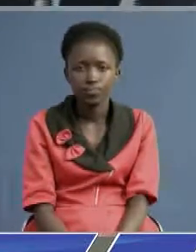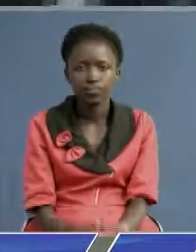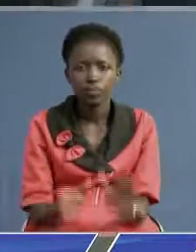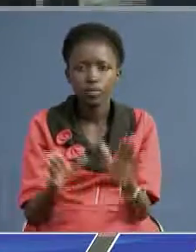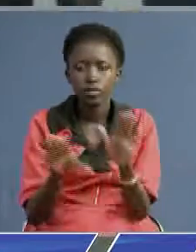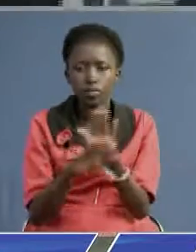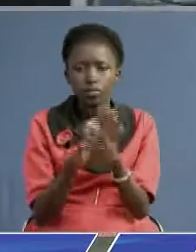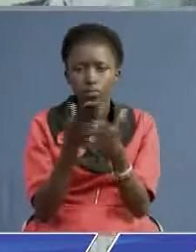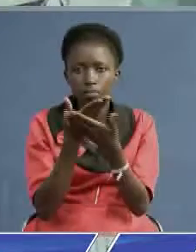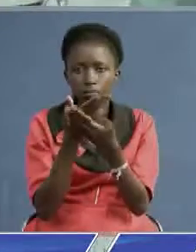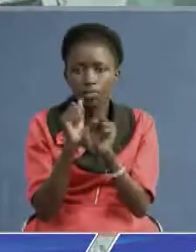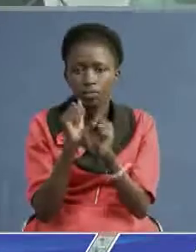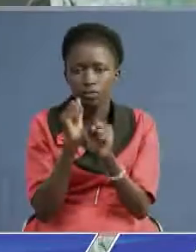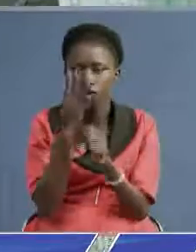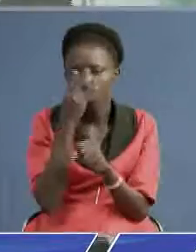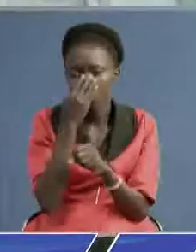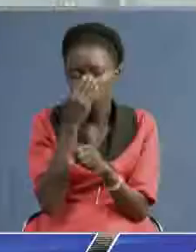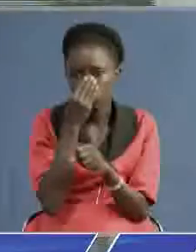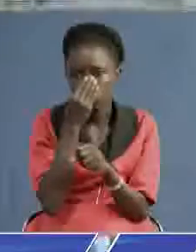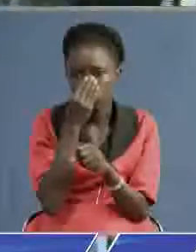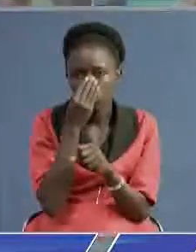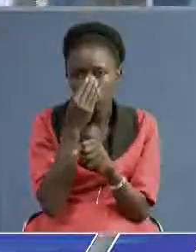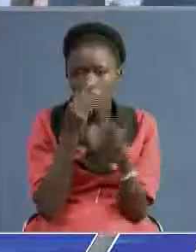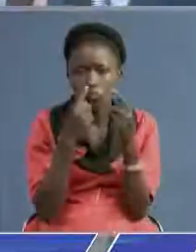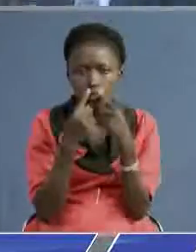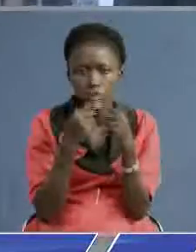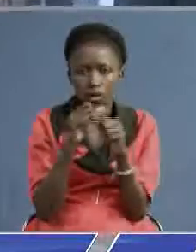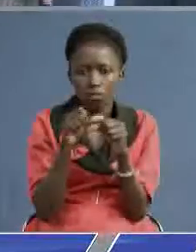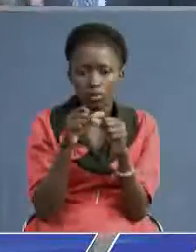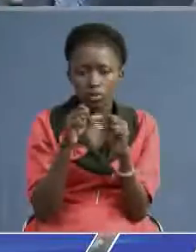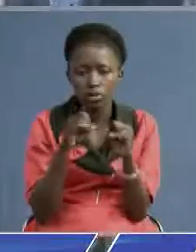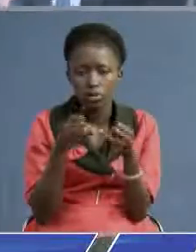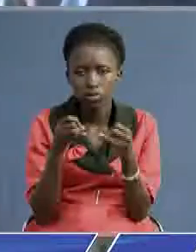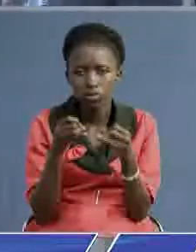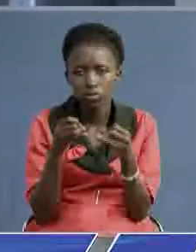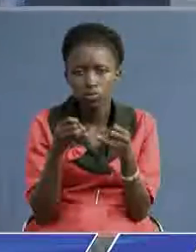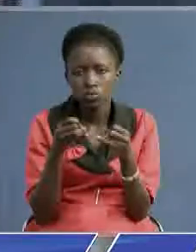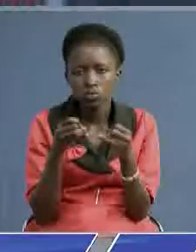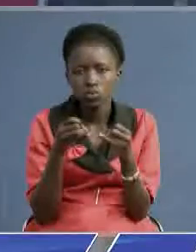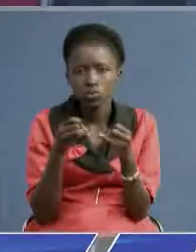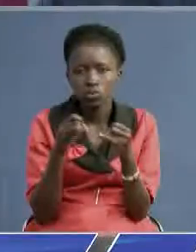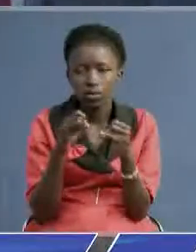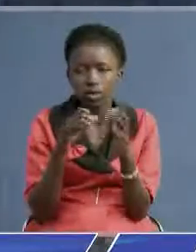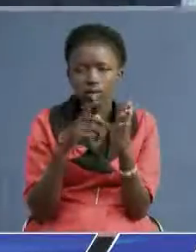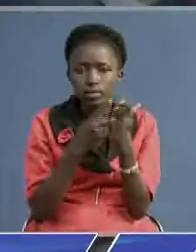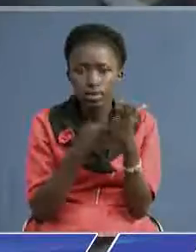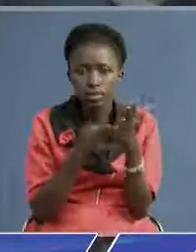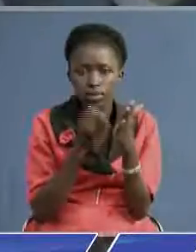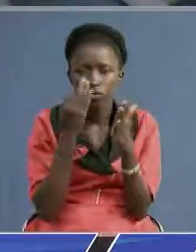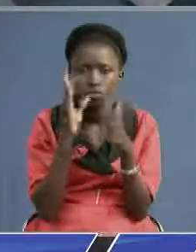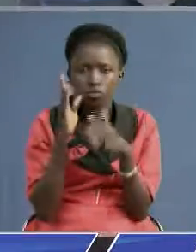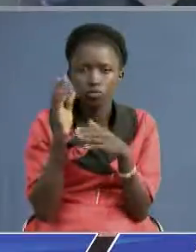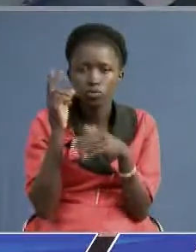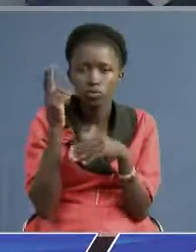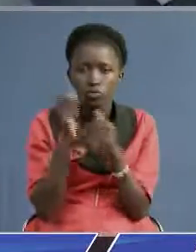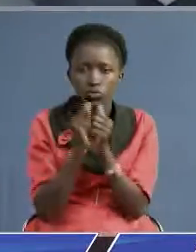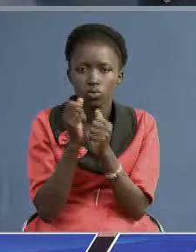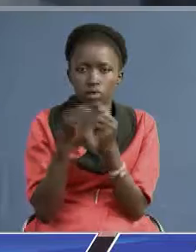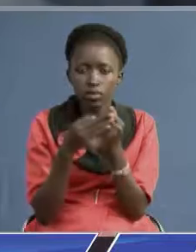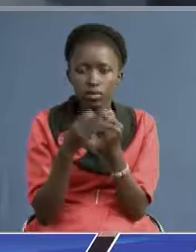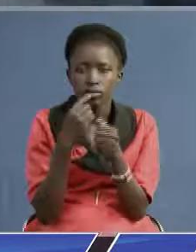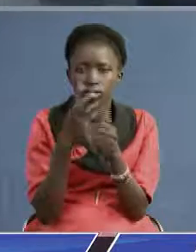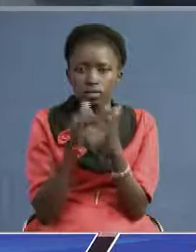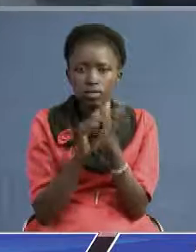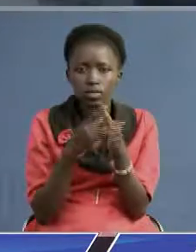Deputy President William Ruto has finally broken the silence on the new taxation regime introduced by the Finance Act